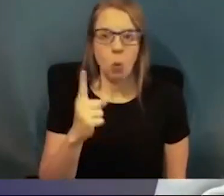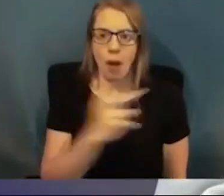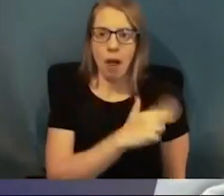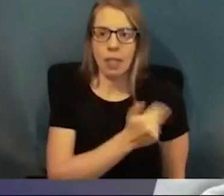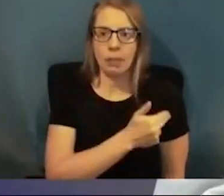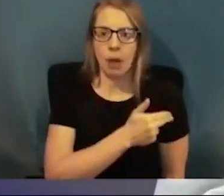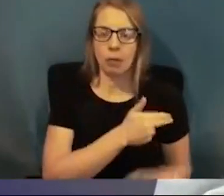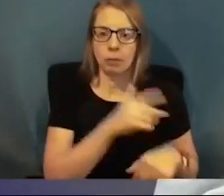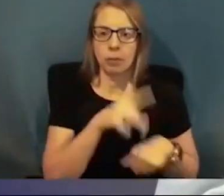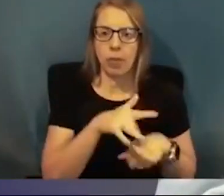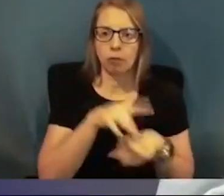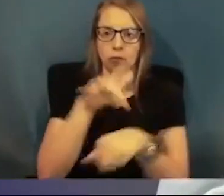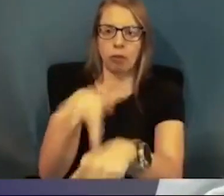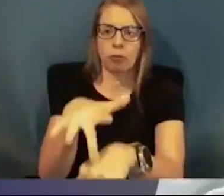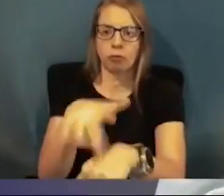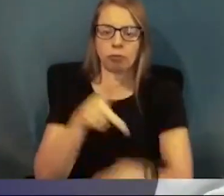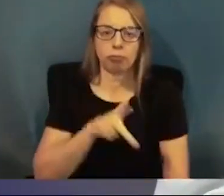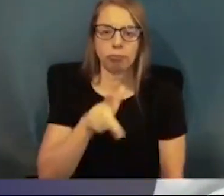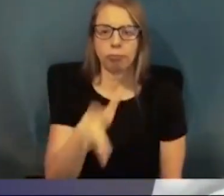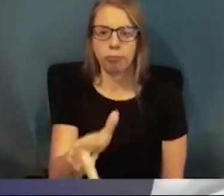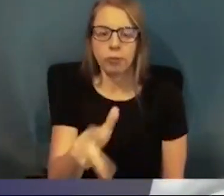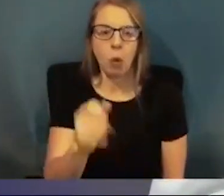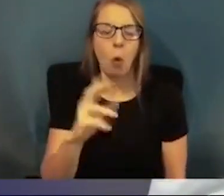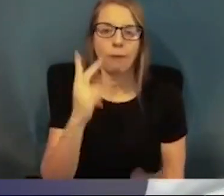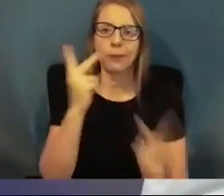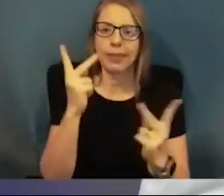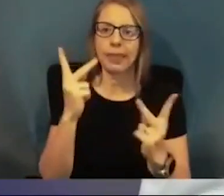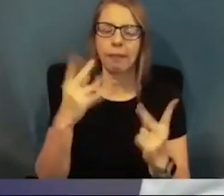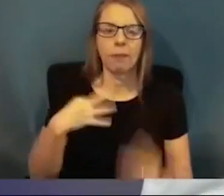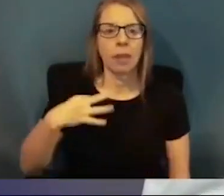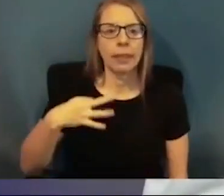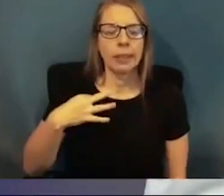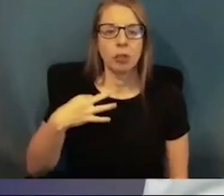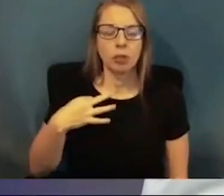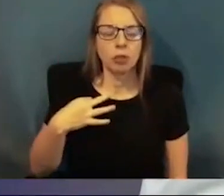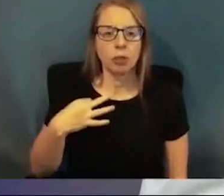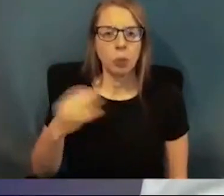or visiting some of our volunteers. And